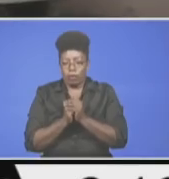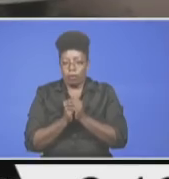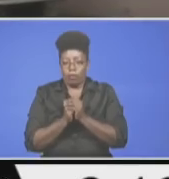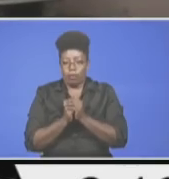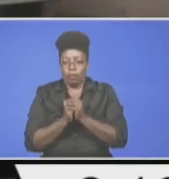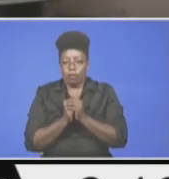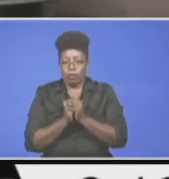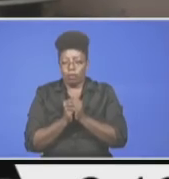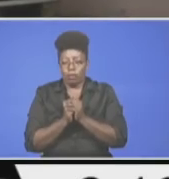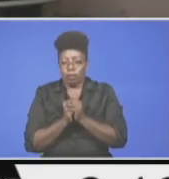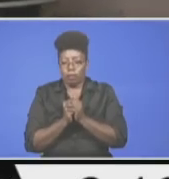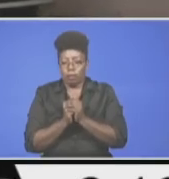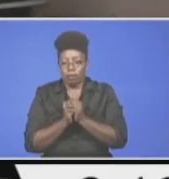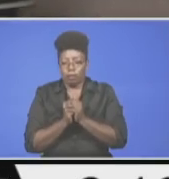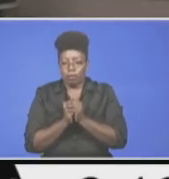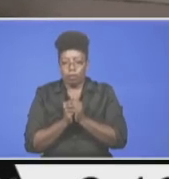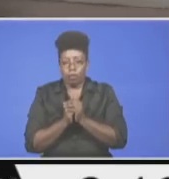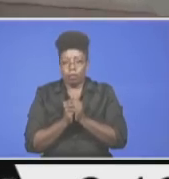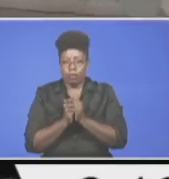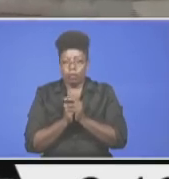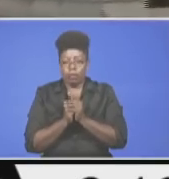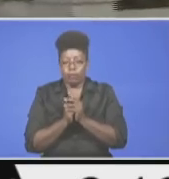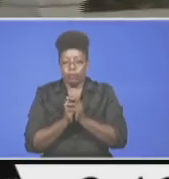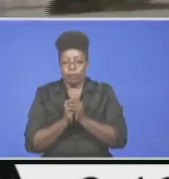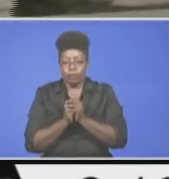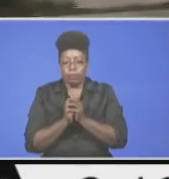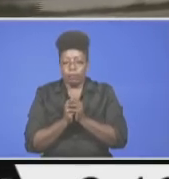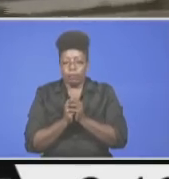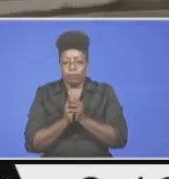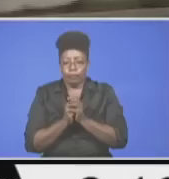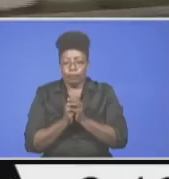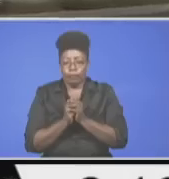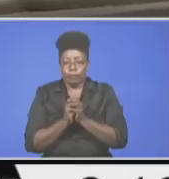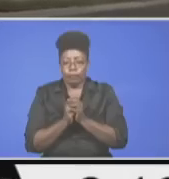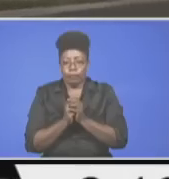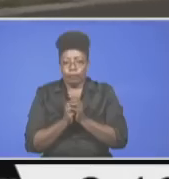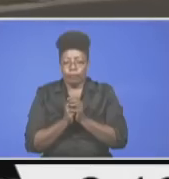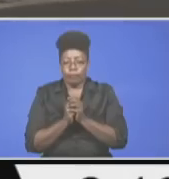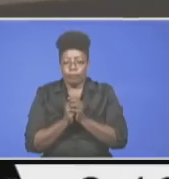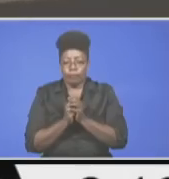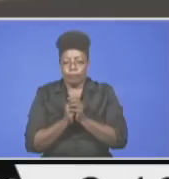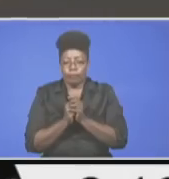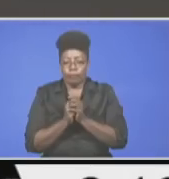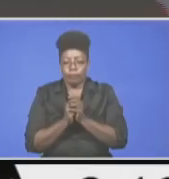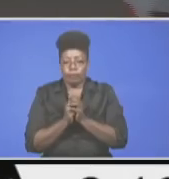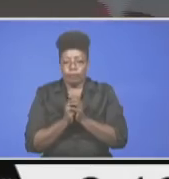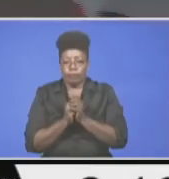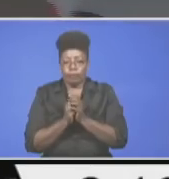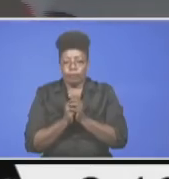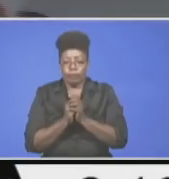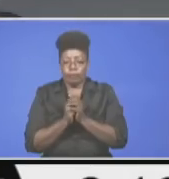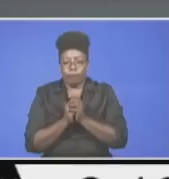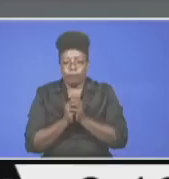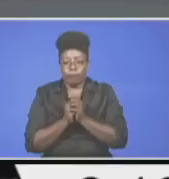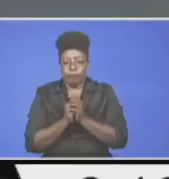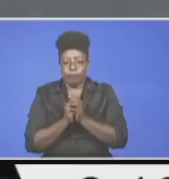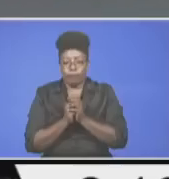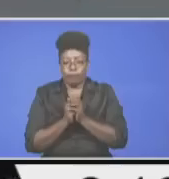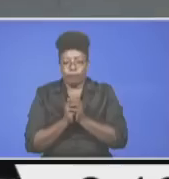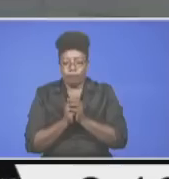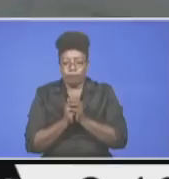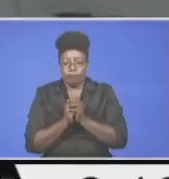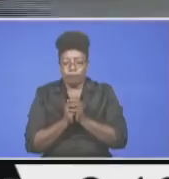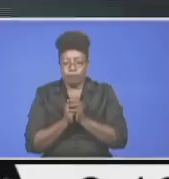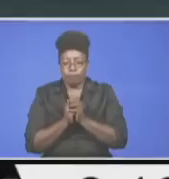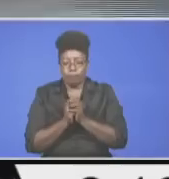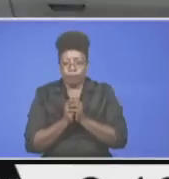scheme after being forced to do so by his brother. He also said he had handed all of the money and the identification documents to his brother,